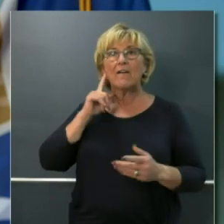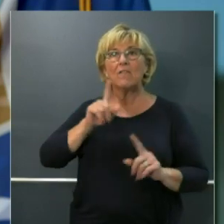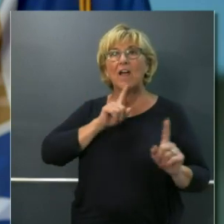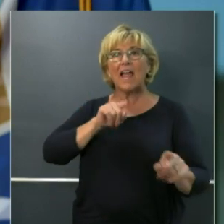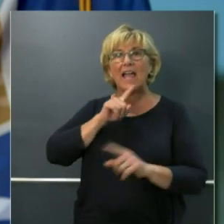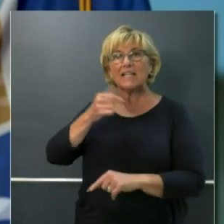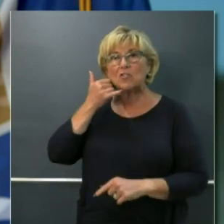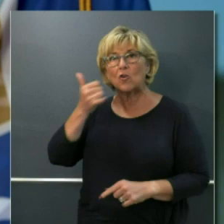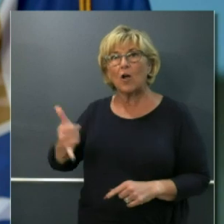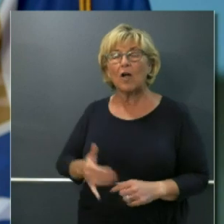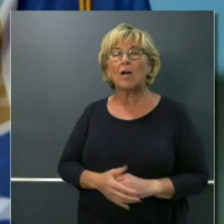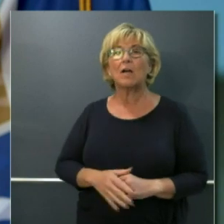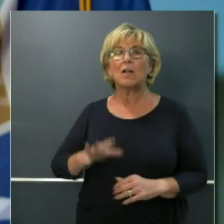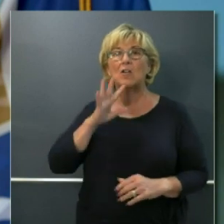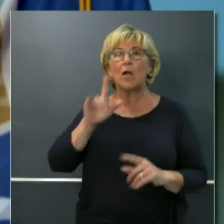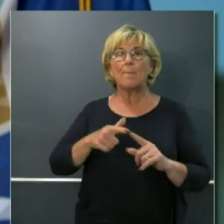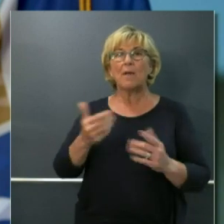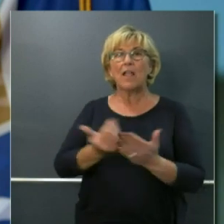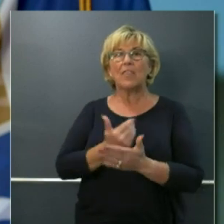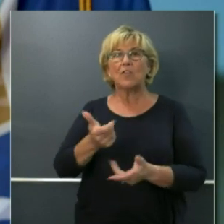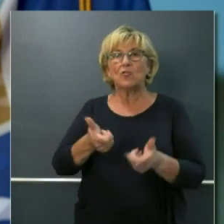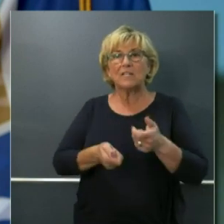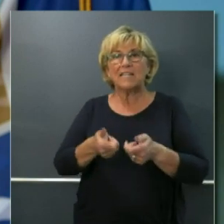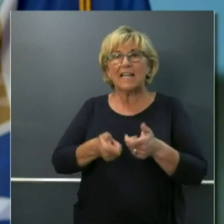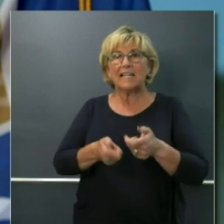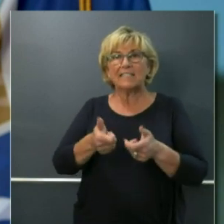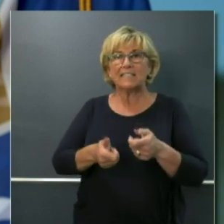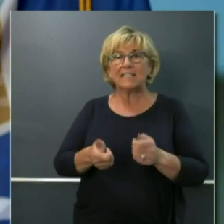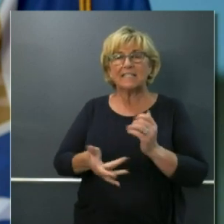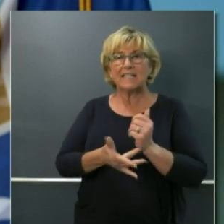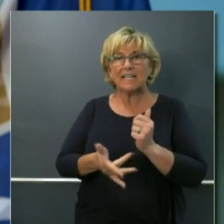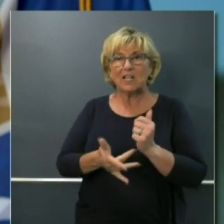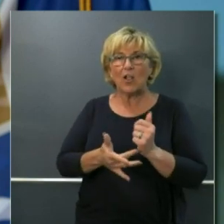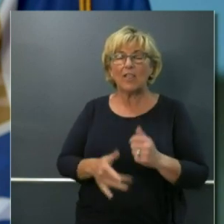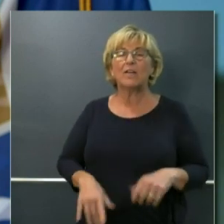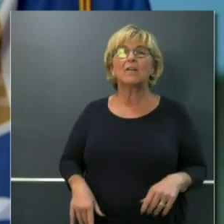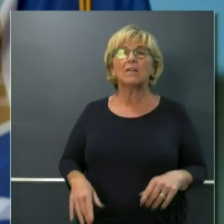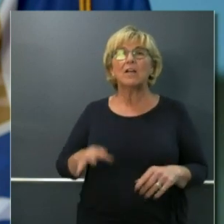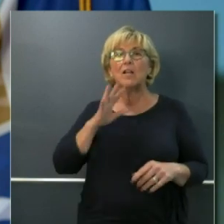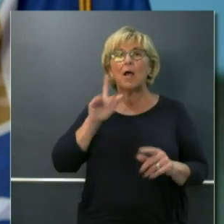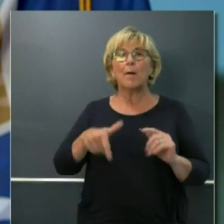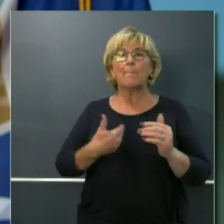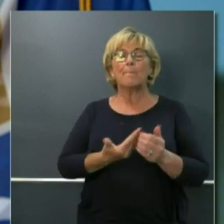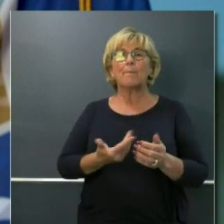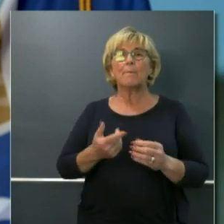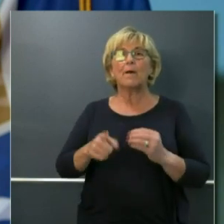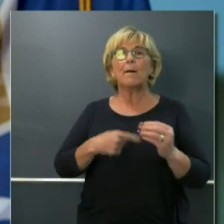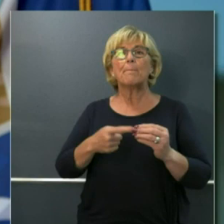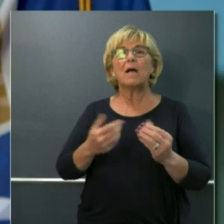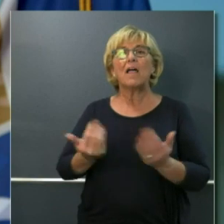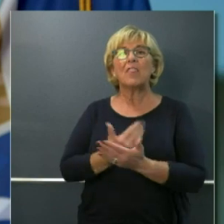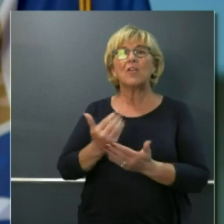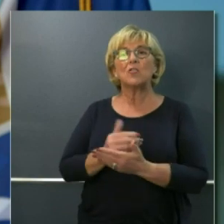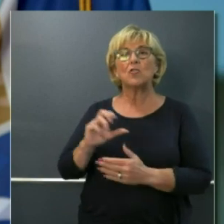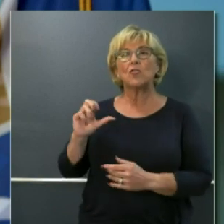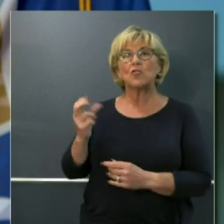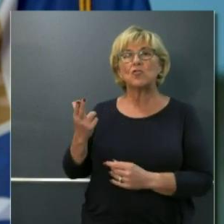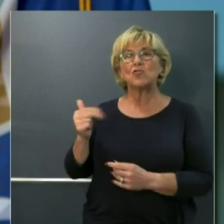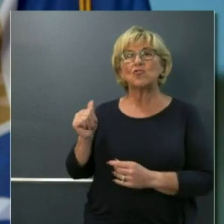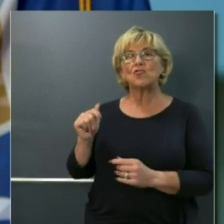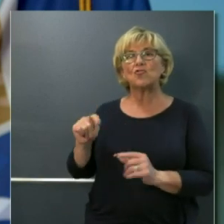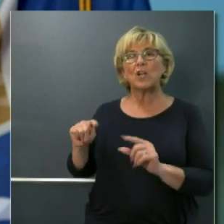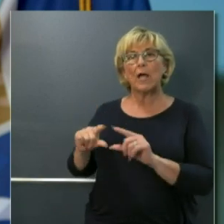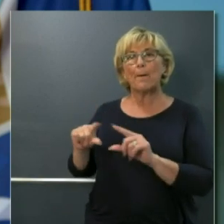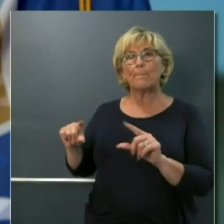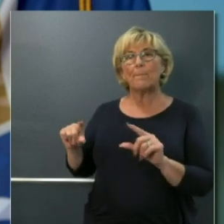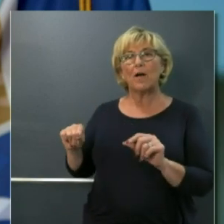And we talked about the new texting technology. We talked about the new chatbots that we put into place. We talked about